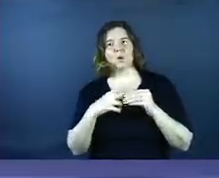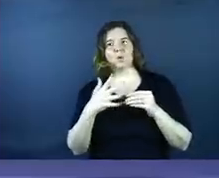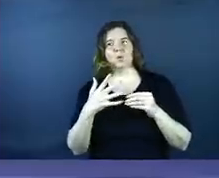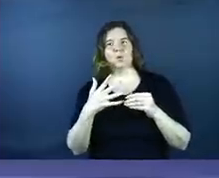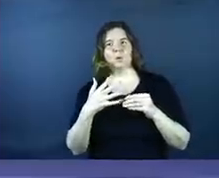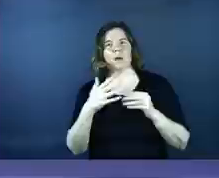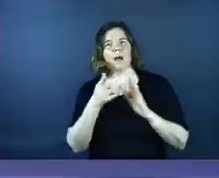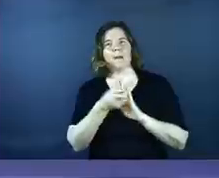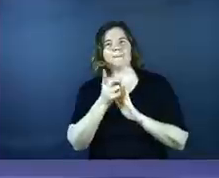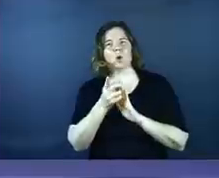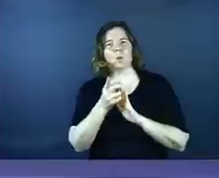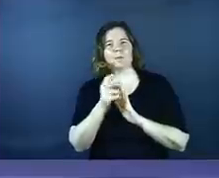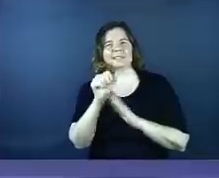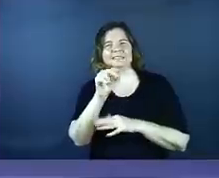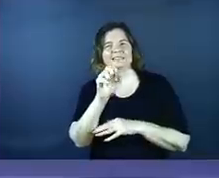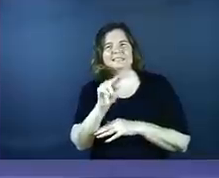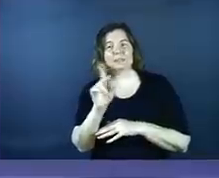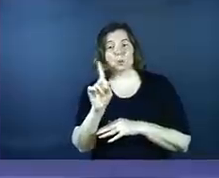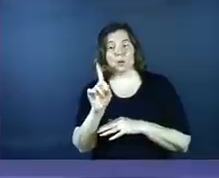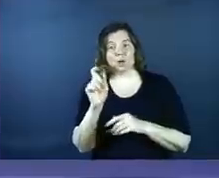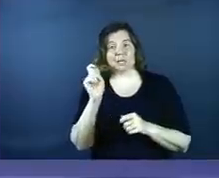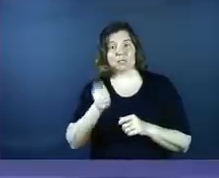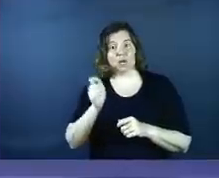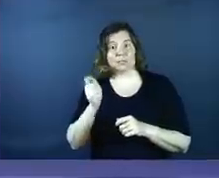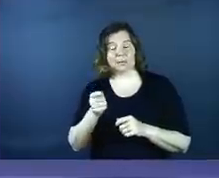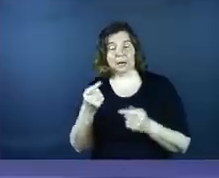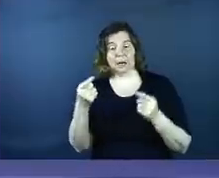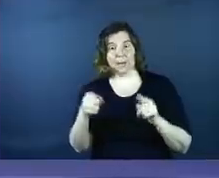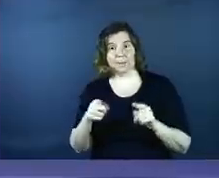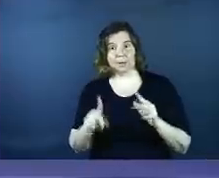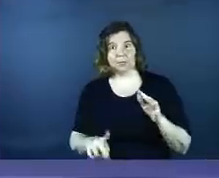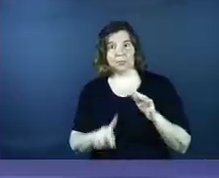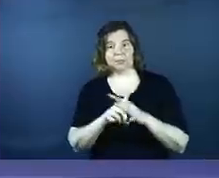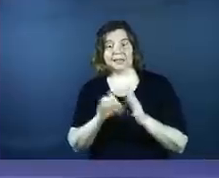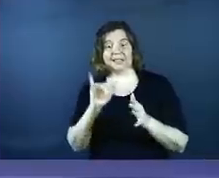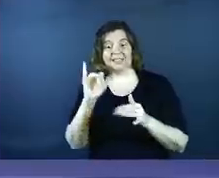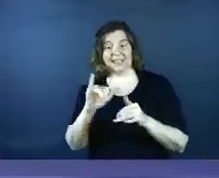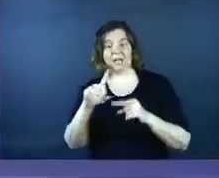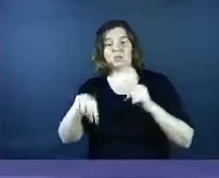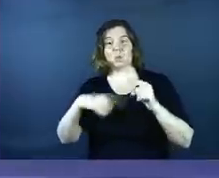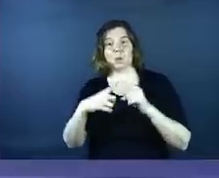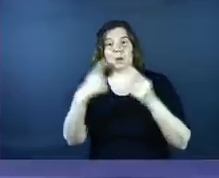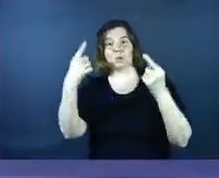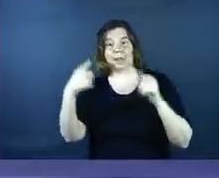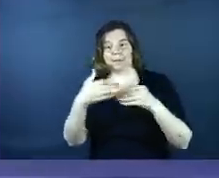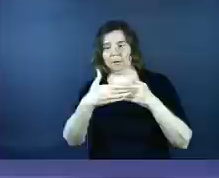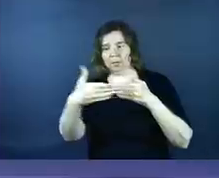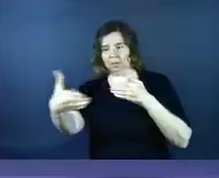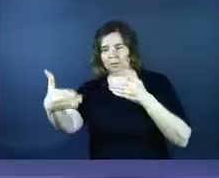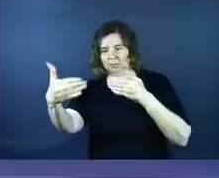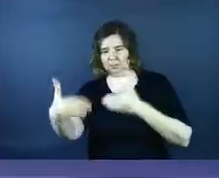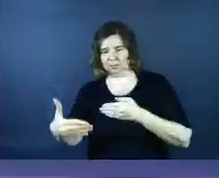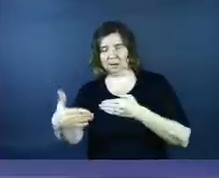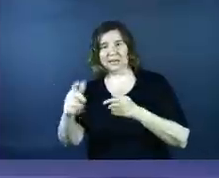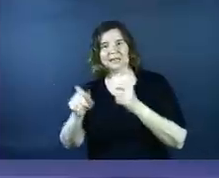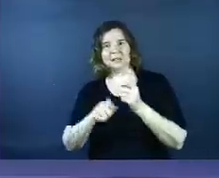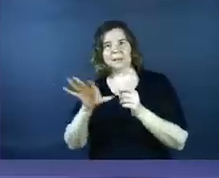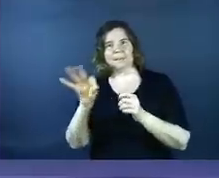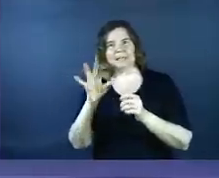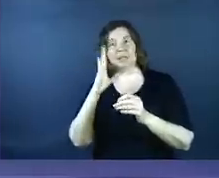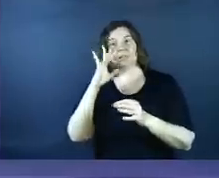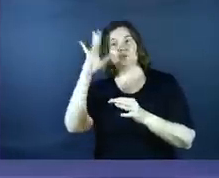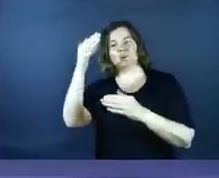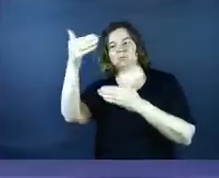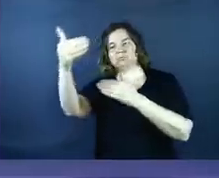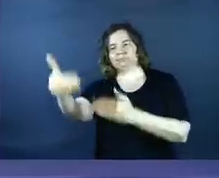He's talking about a moment, a season where his judgment comes. He's saying that's when it will happen. And he picks a place out in the